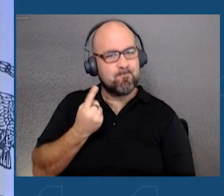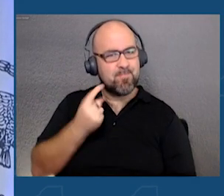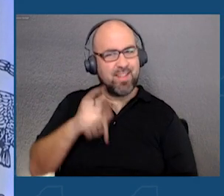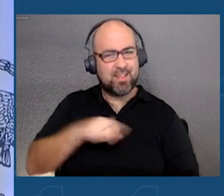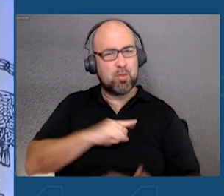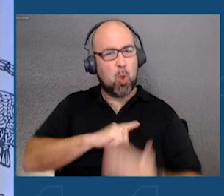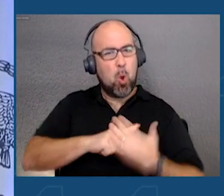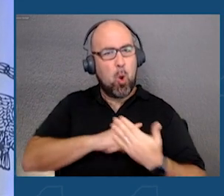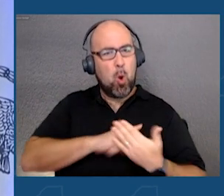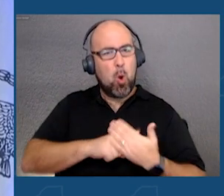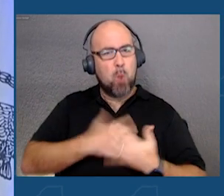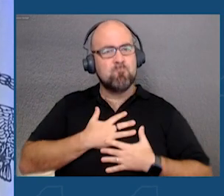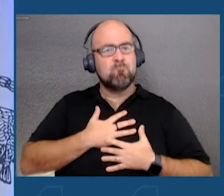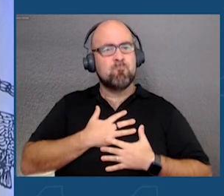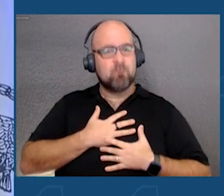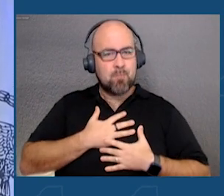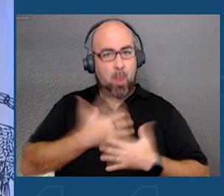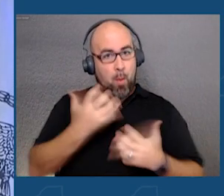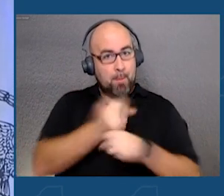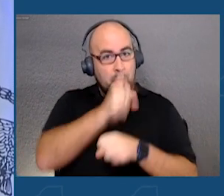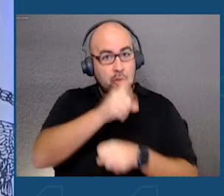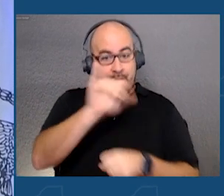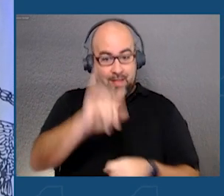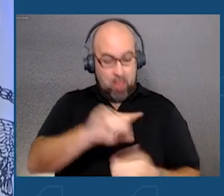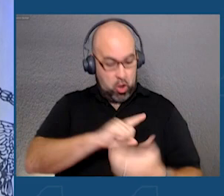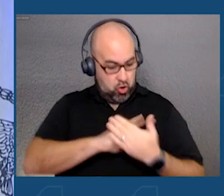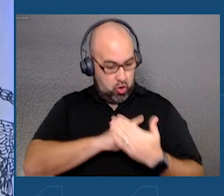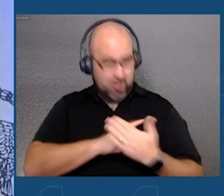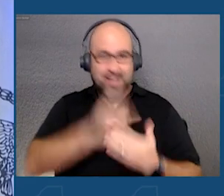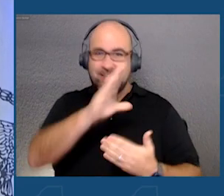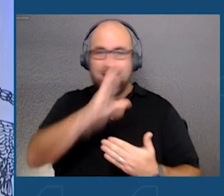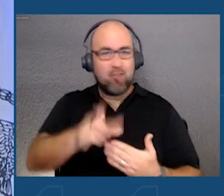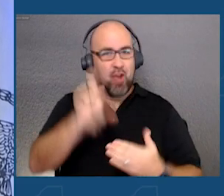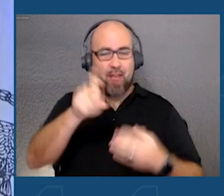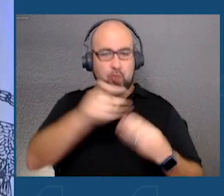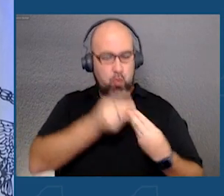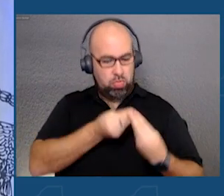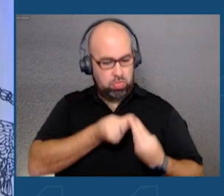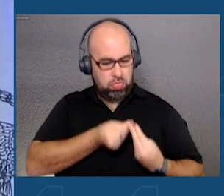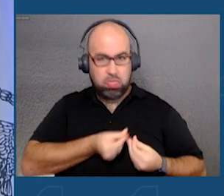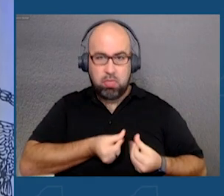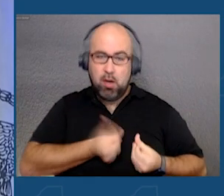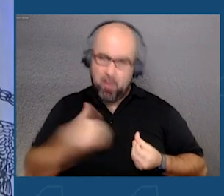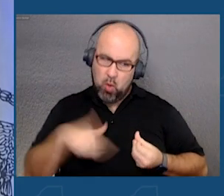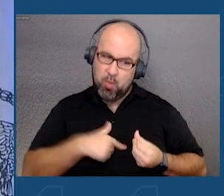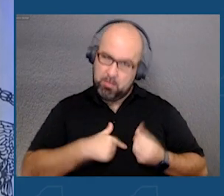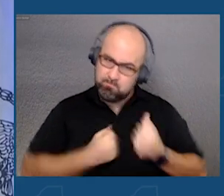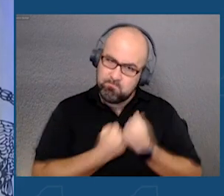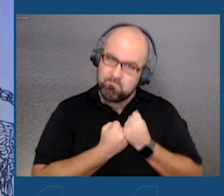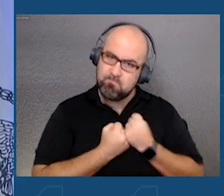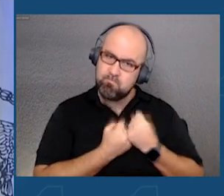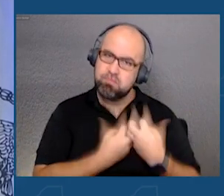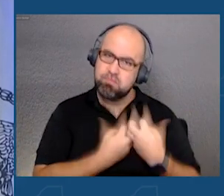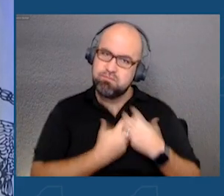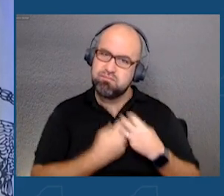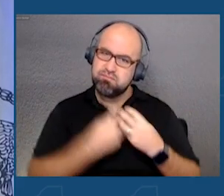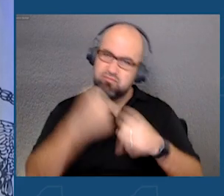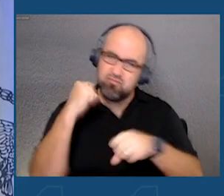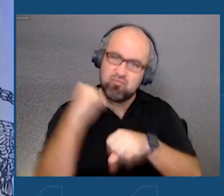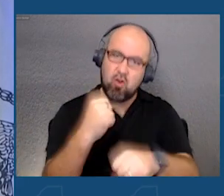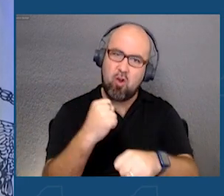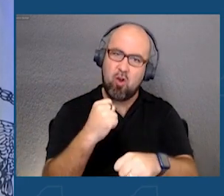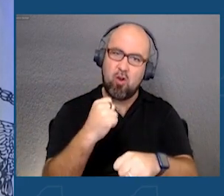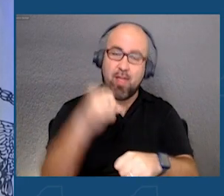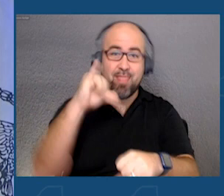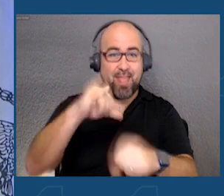to make sure that that heart never goes on life support, that we keep it beating strong, and that's what today's event is all about. So I want to